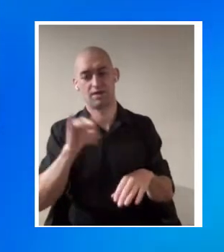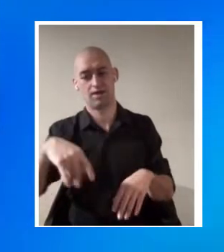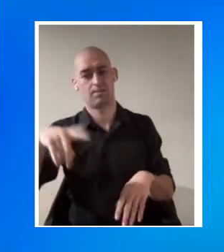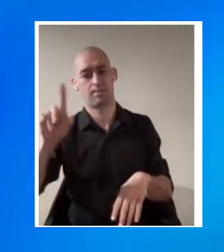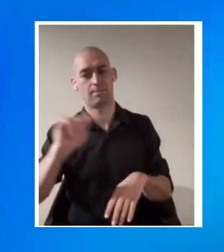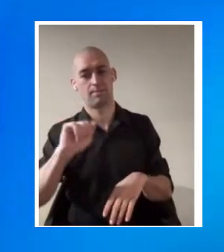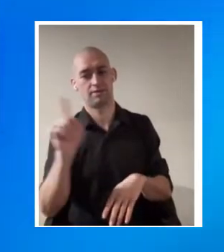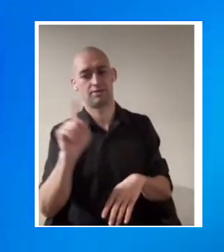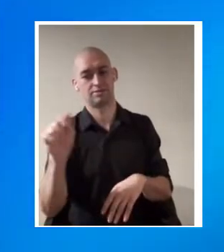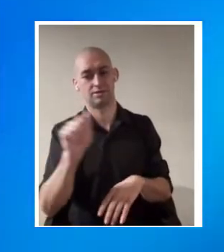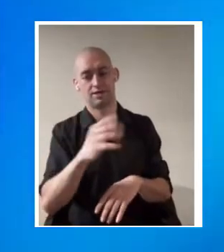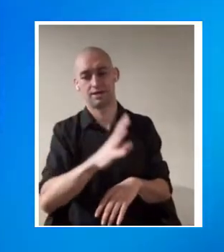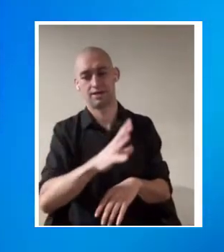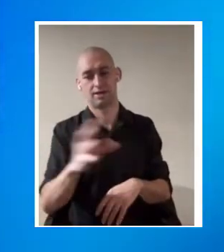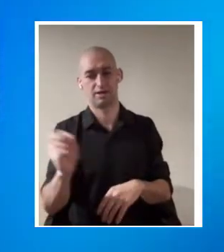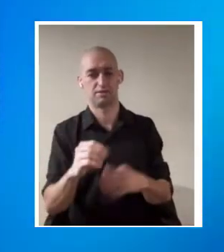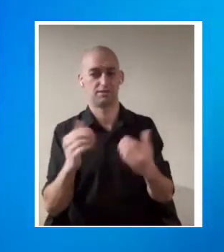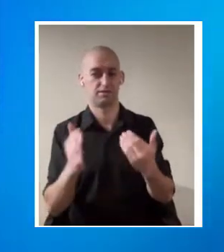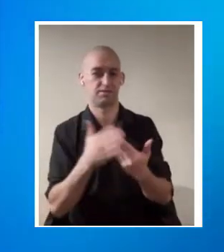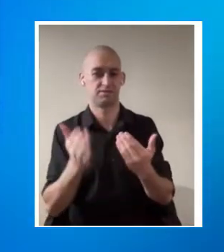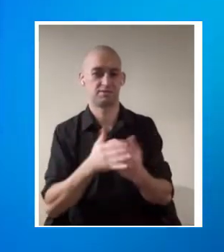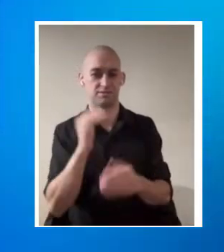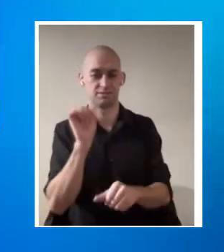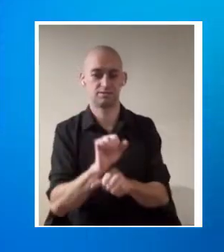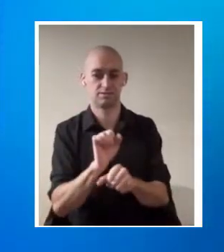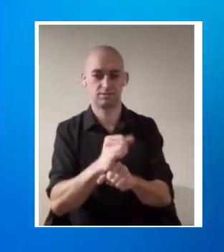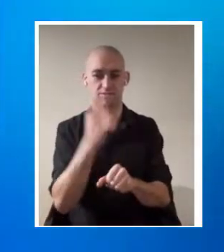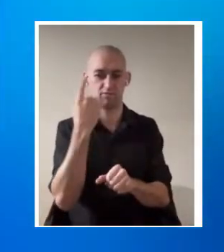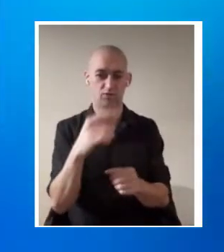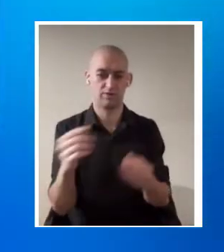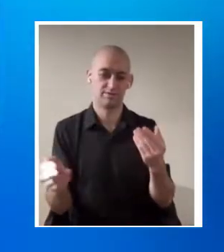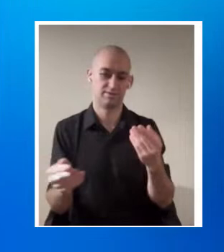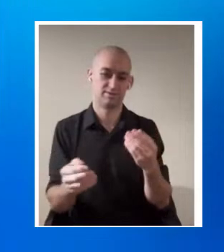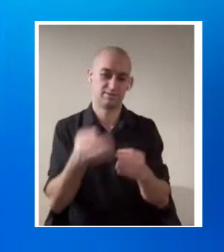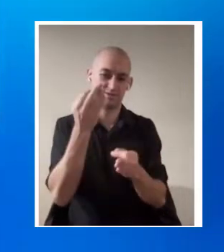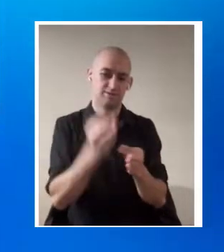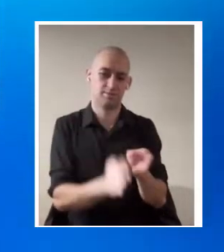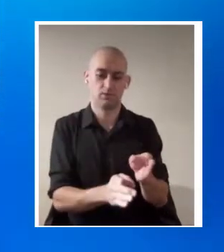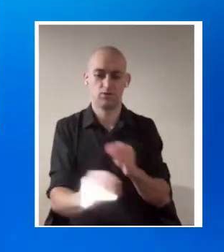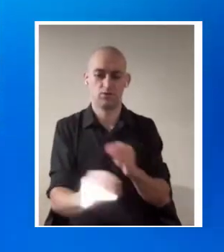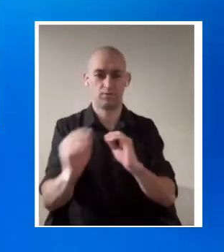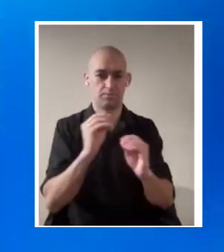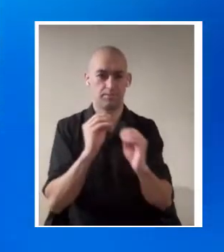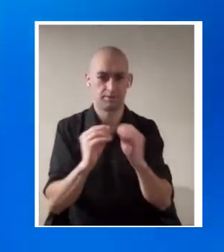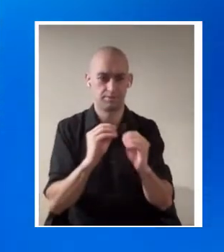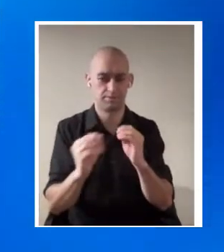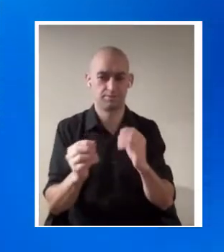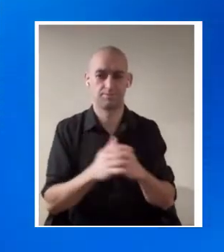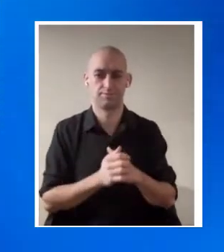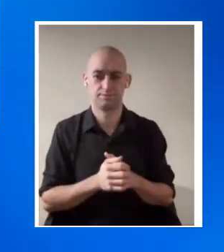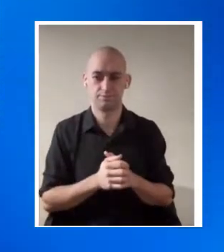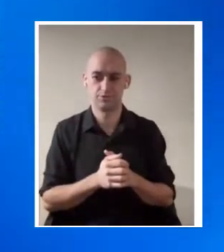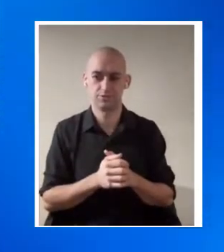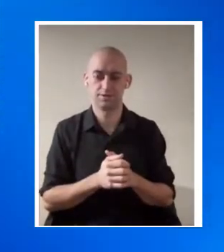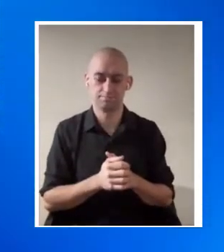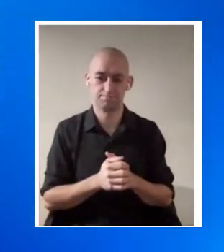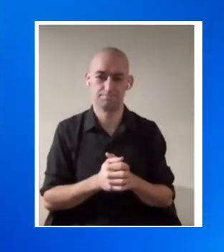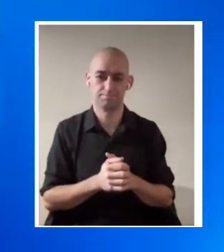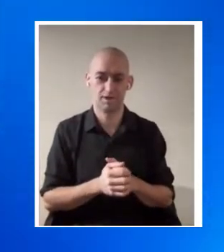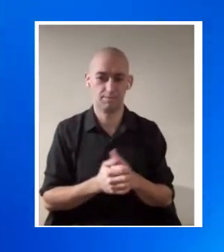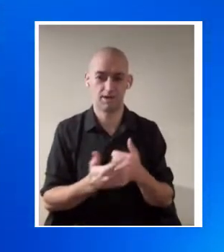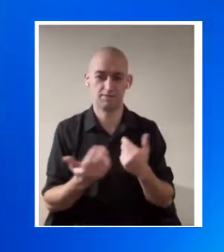Worker Program grants for minor repairs up to $5,000. For the home program, we